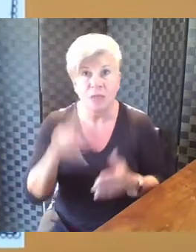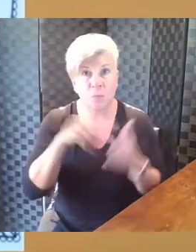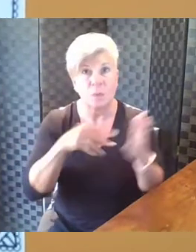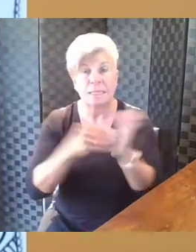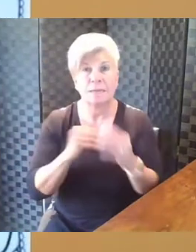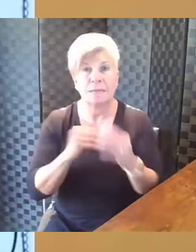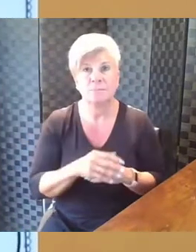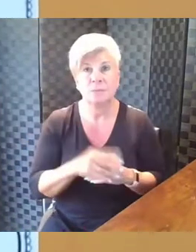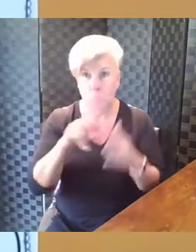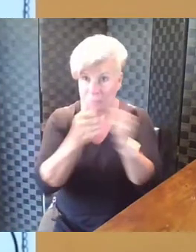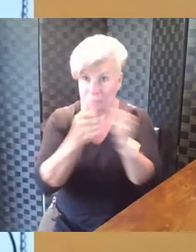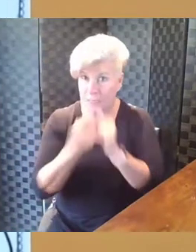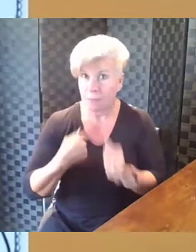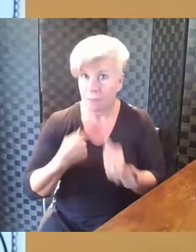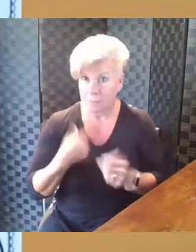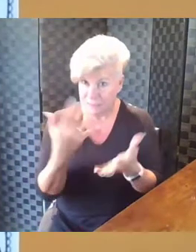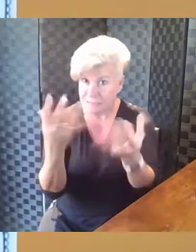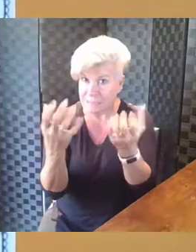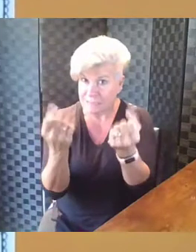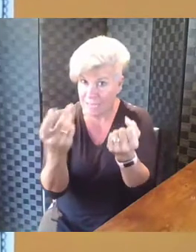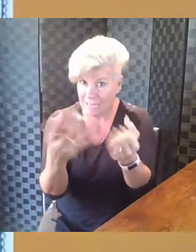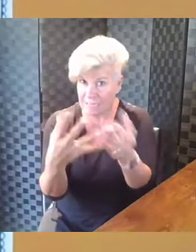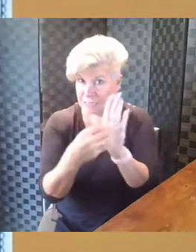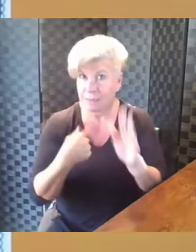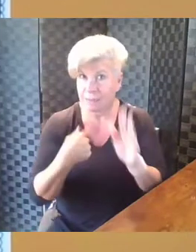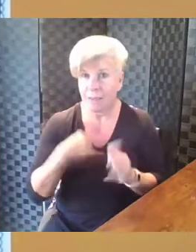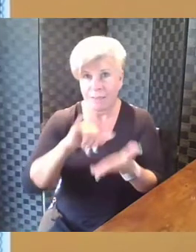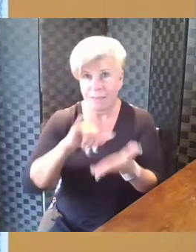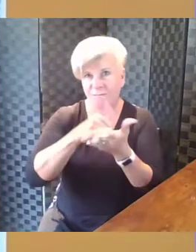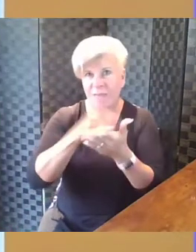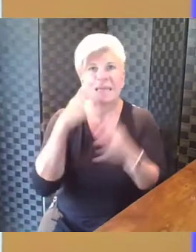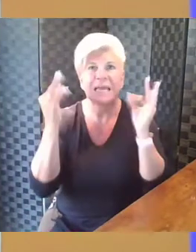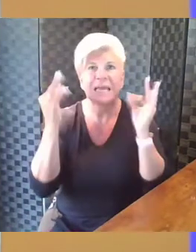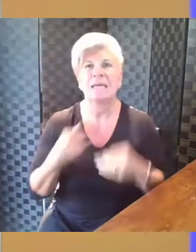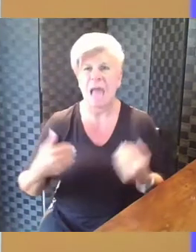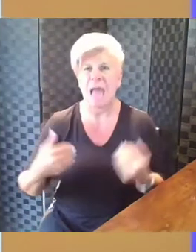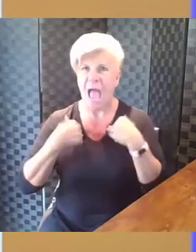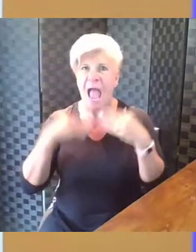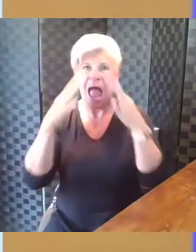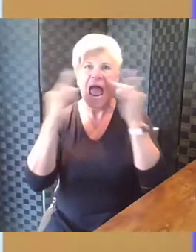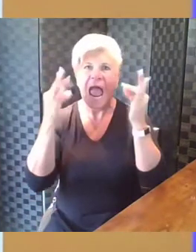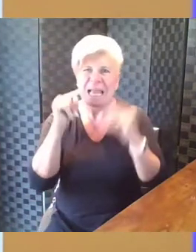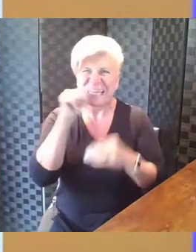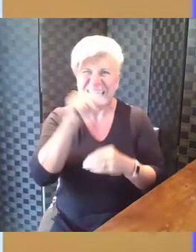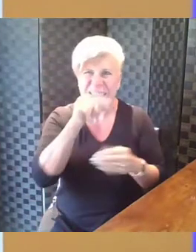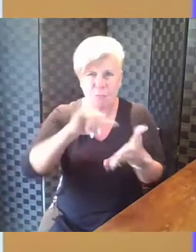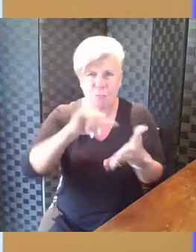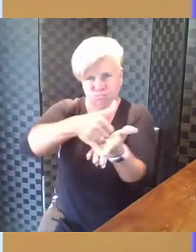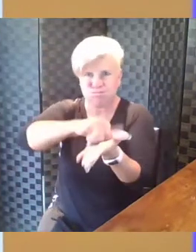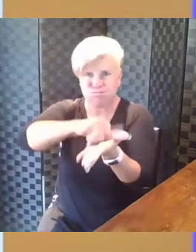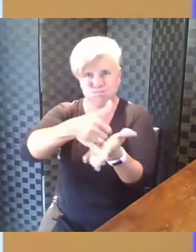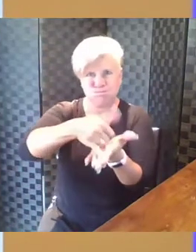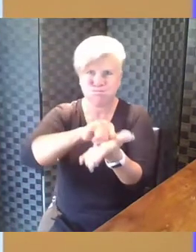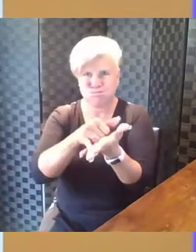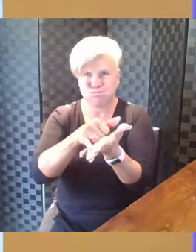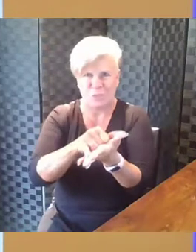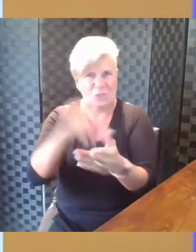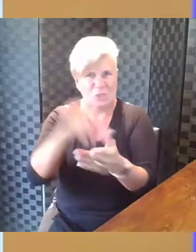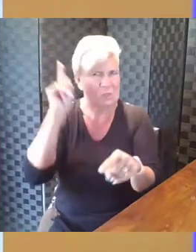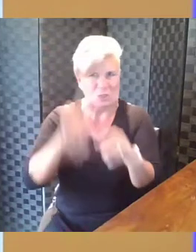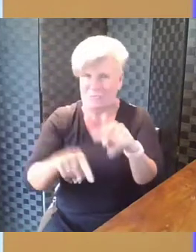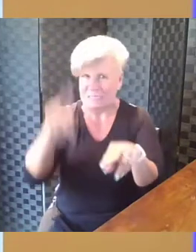circles. Can you read it with me? It's called The Fat Cat. I had a cat who was so fat, he